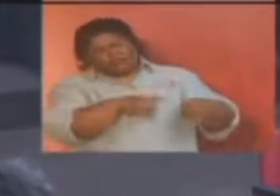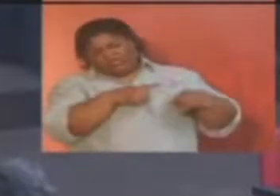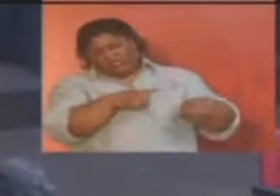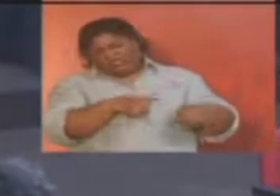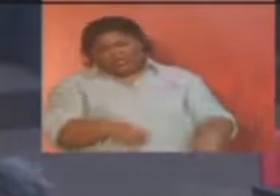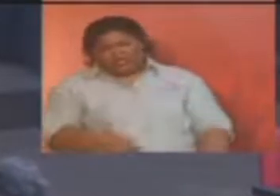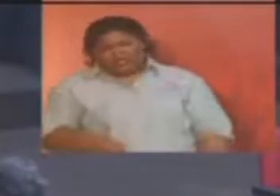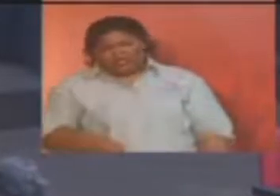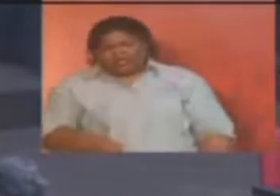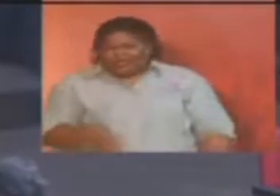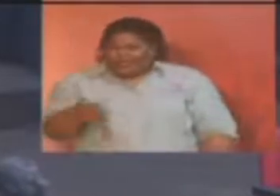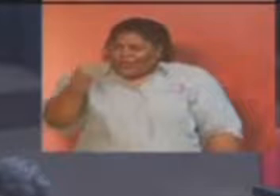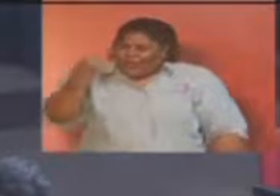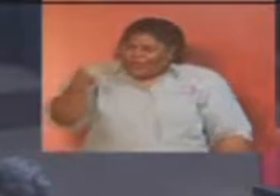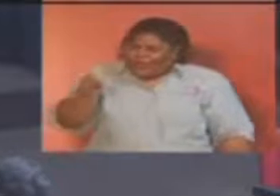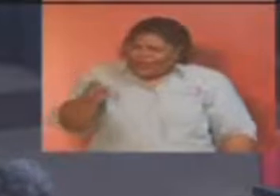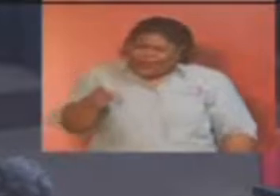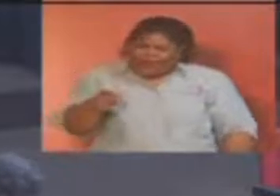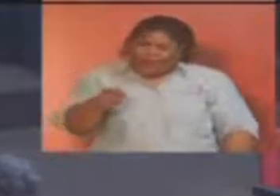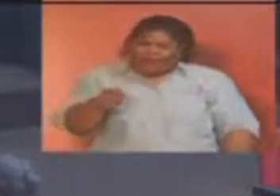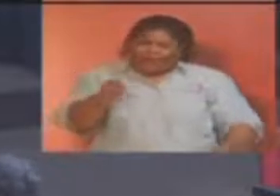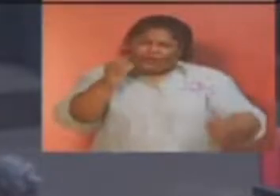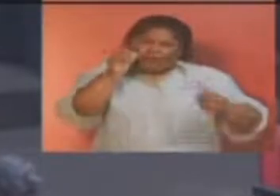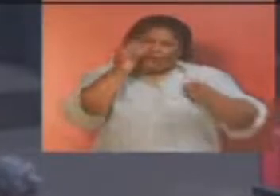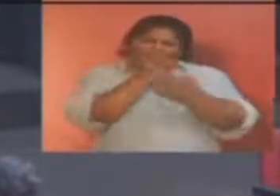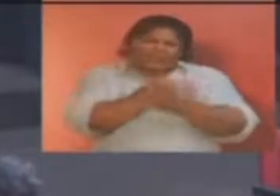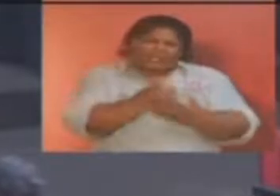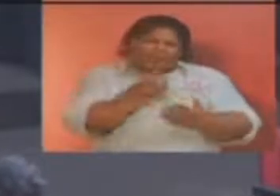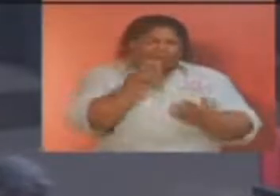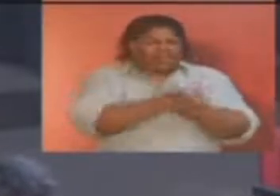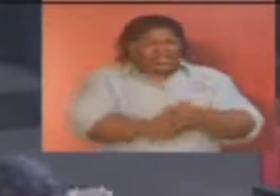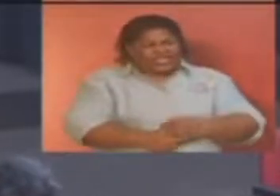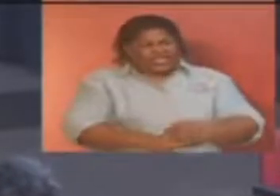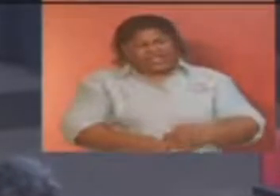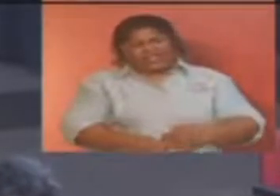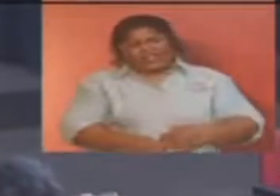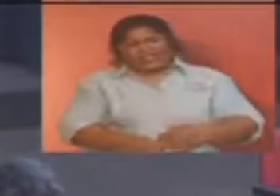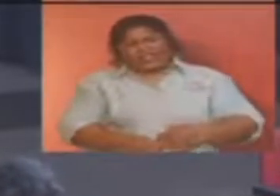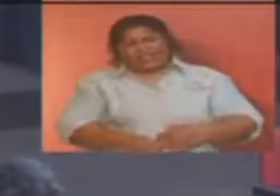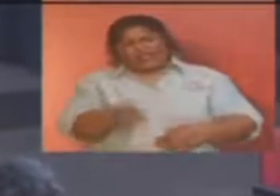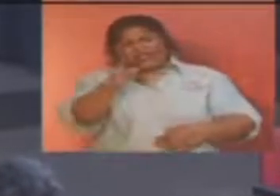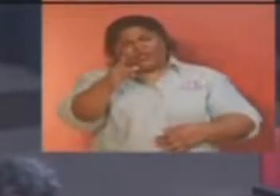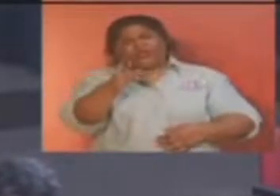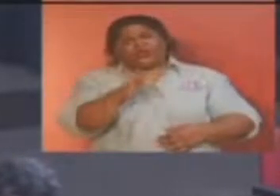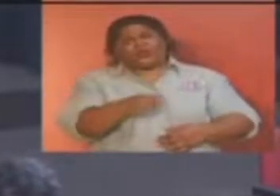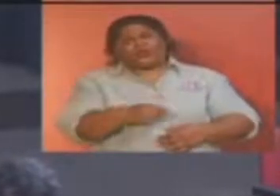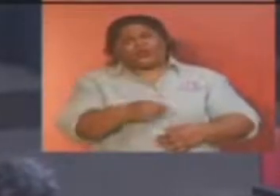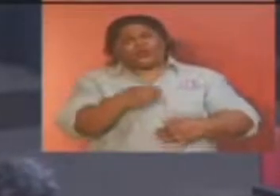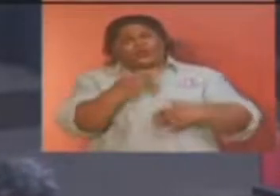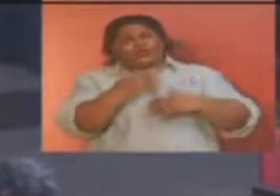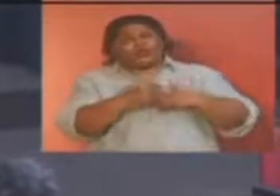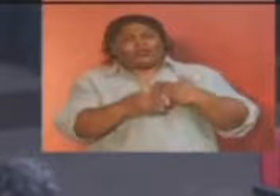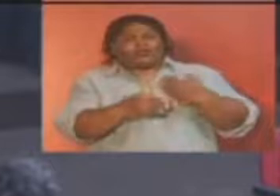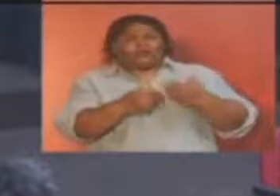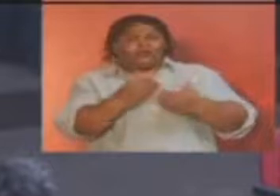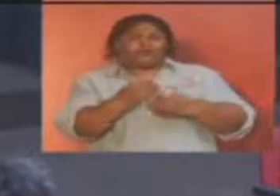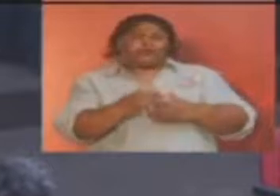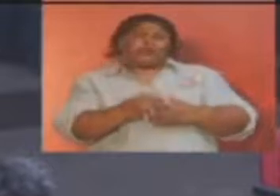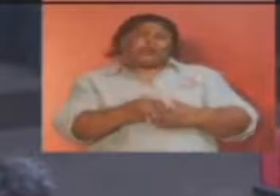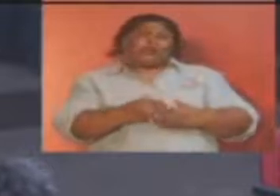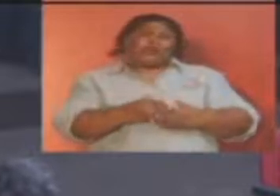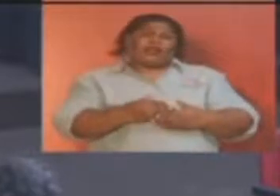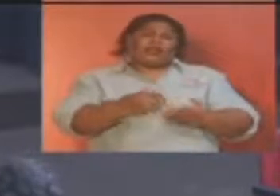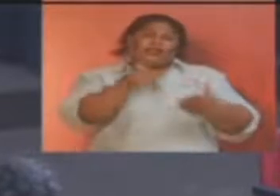you make the appeals, but we've been here, you've done a gradual or gradated